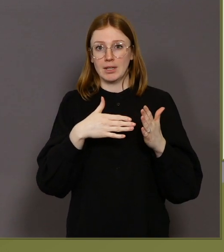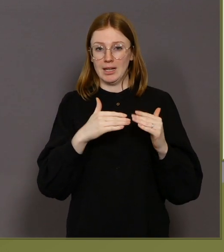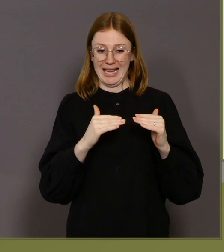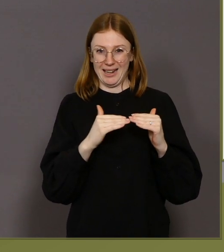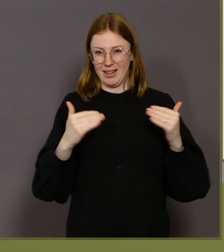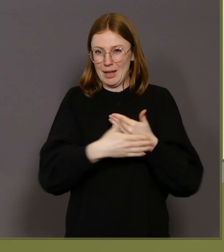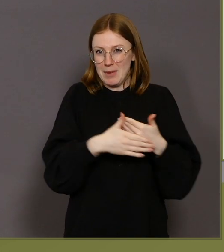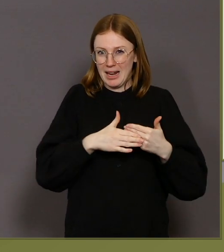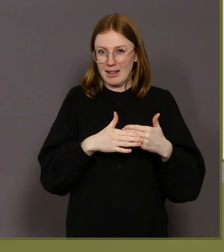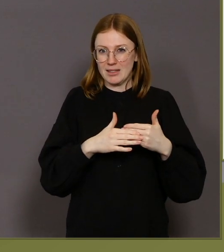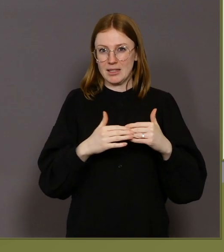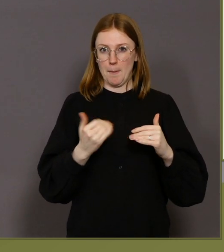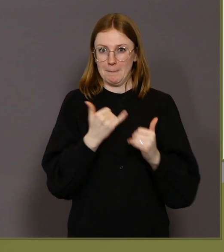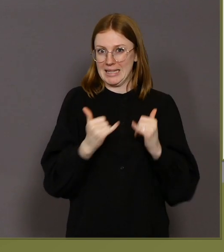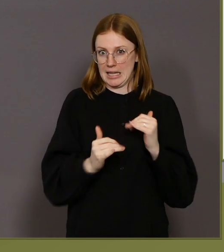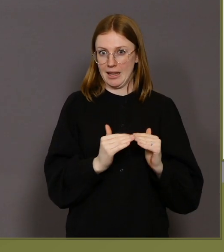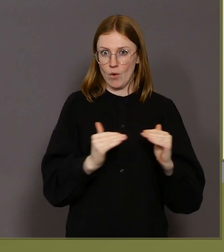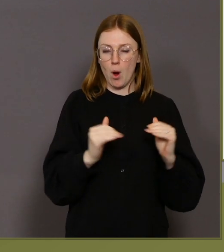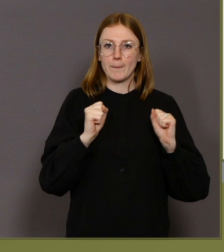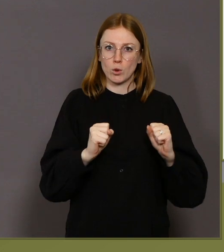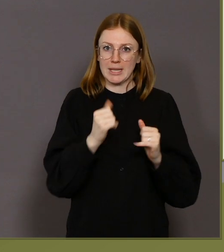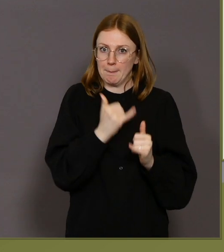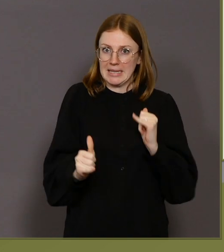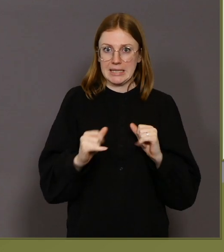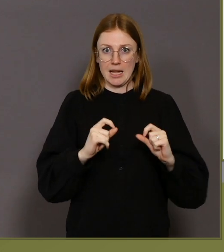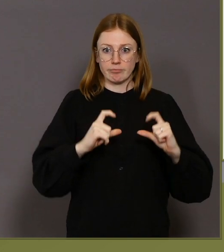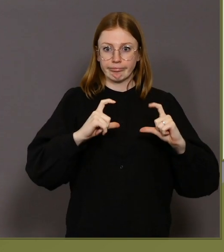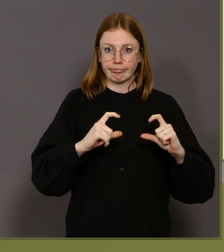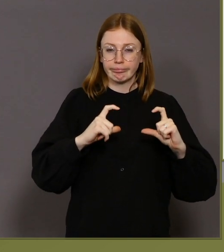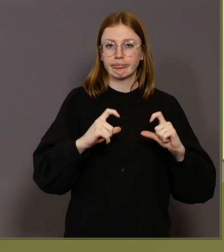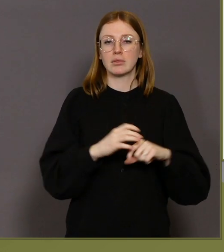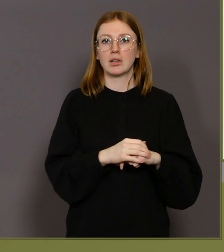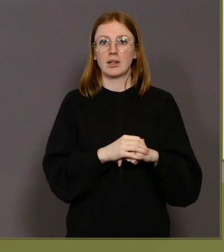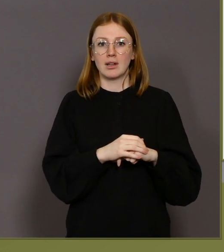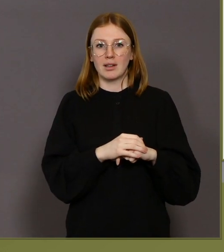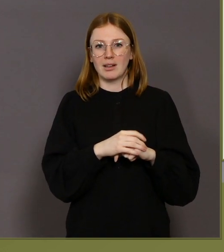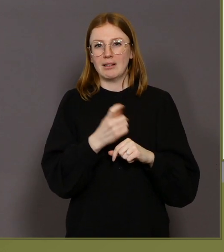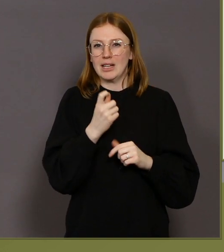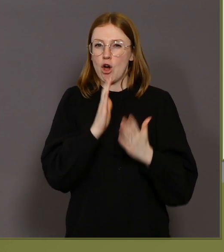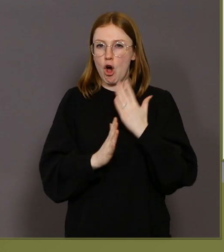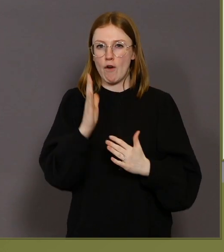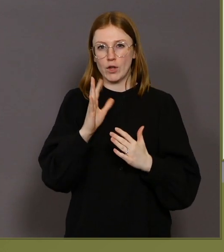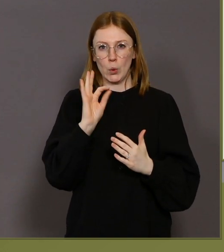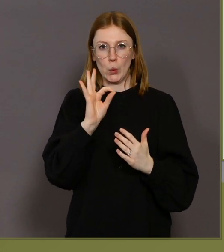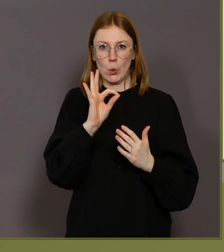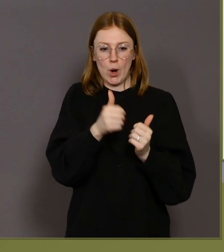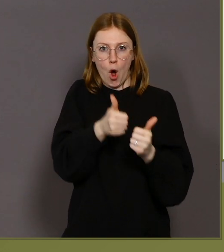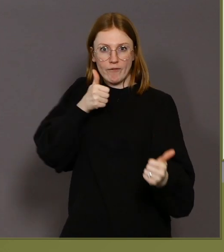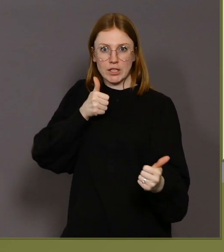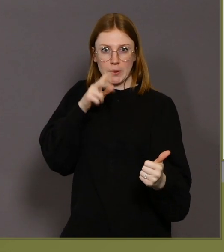height, these fonts, a minimal size, depending on the typical viewing distance.